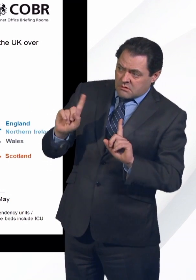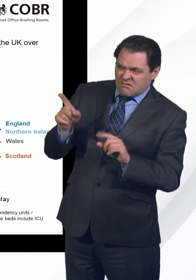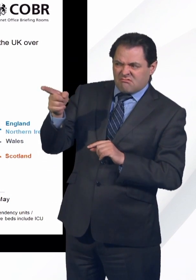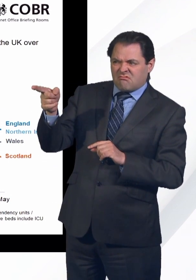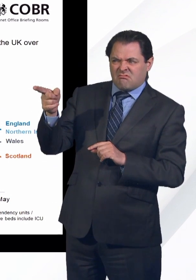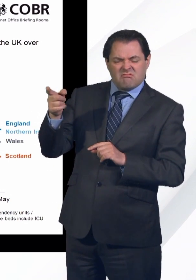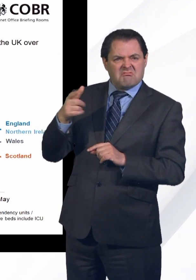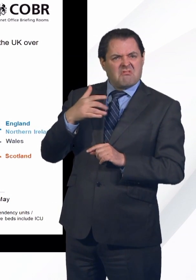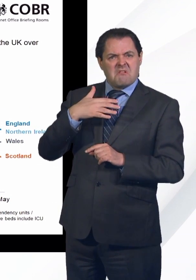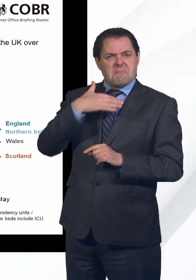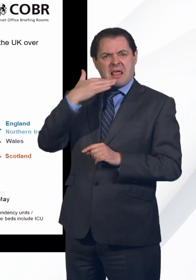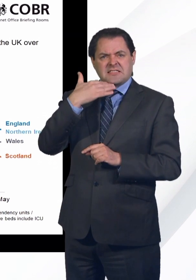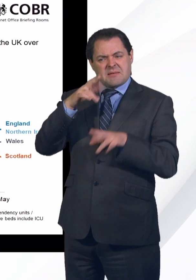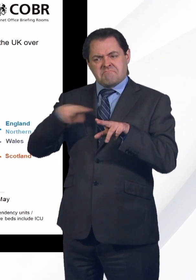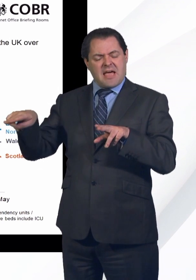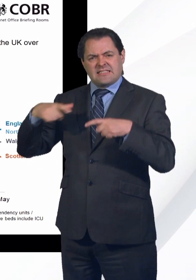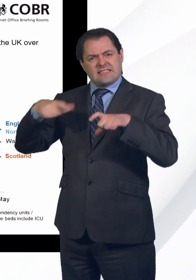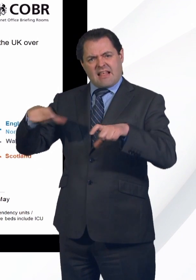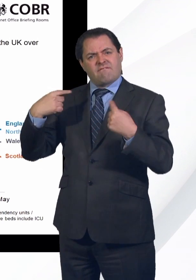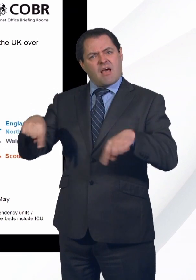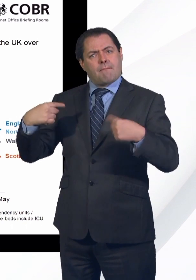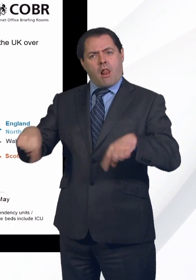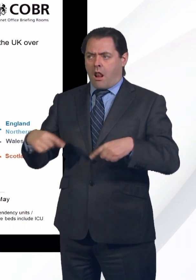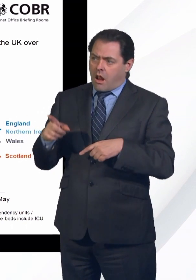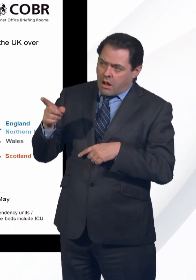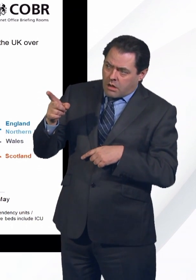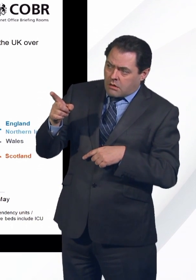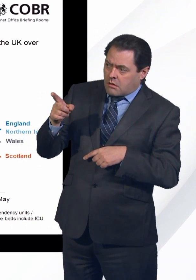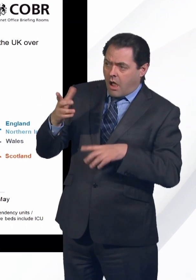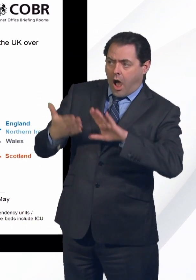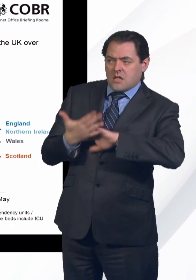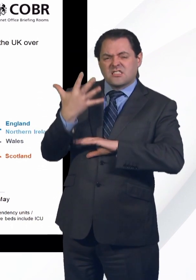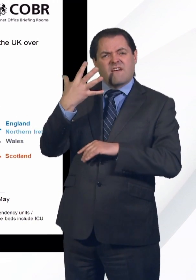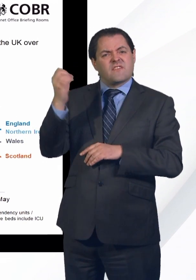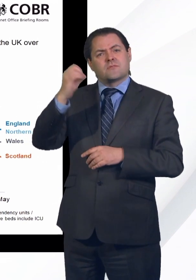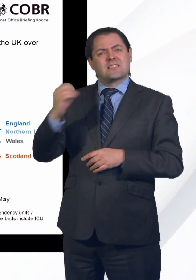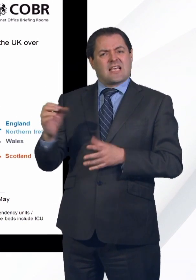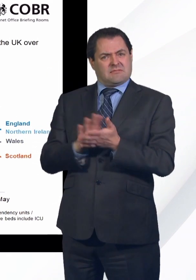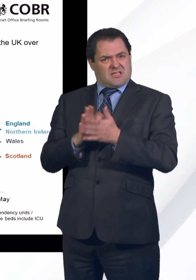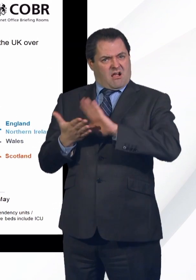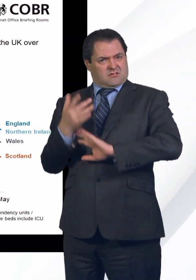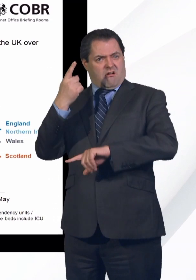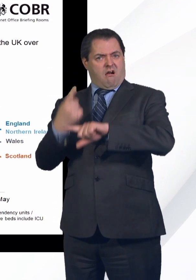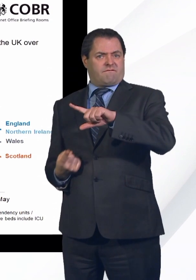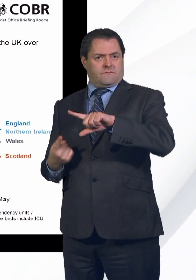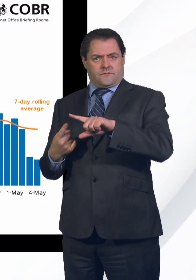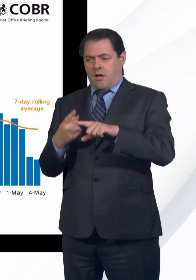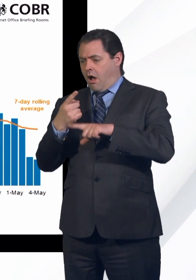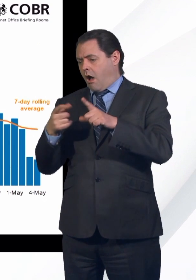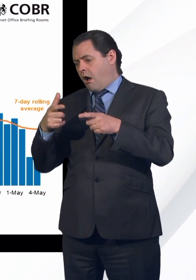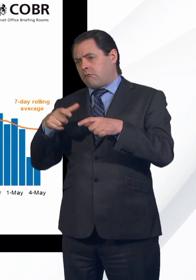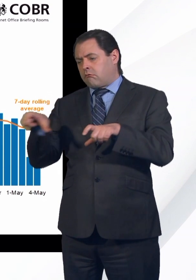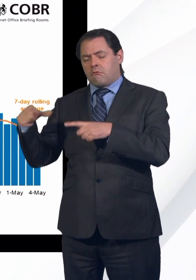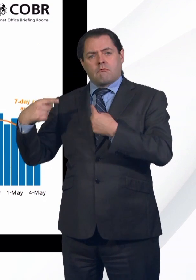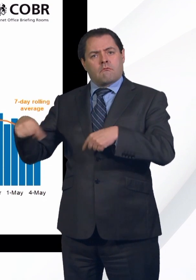of ICU capacity, which is extremely good. Next slide, please. I turn now